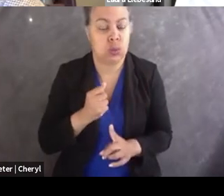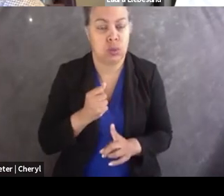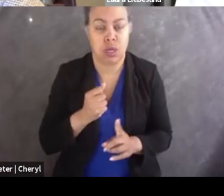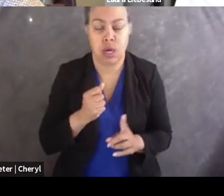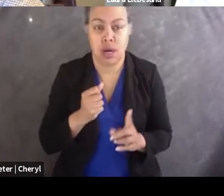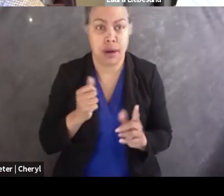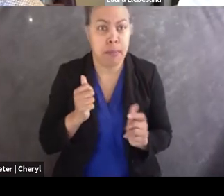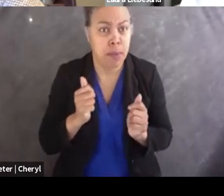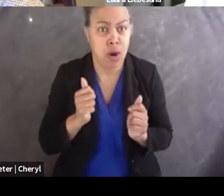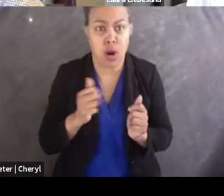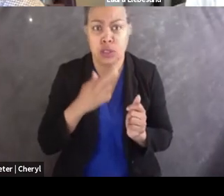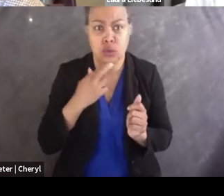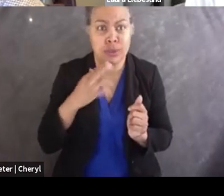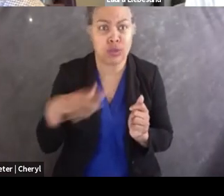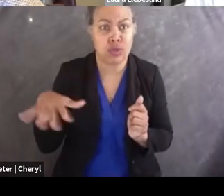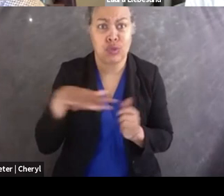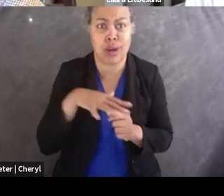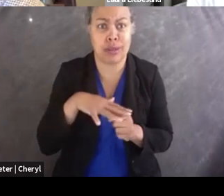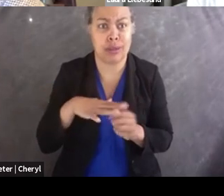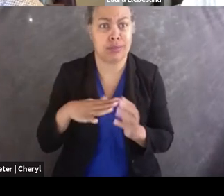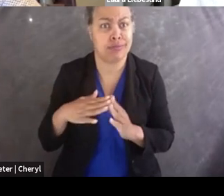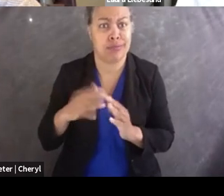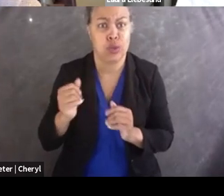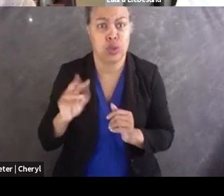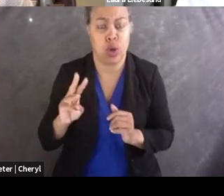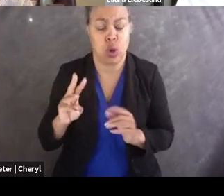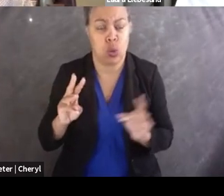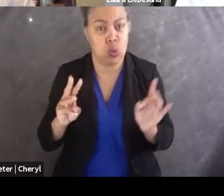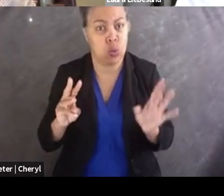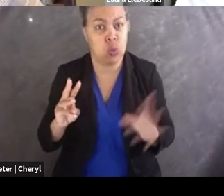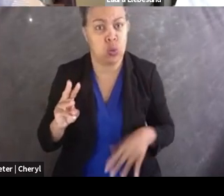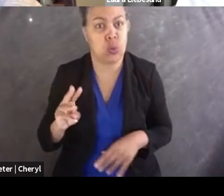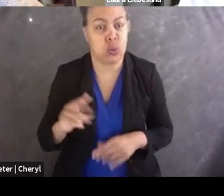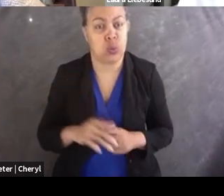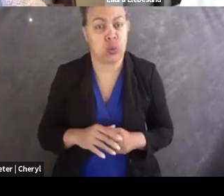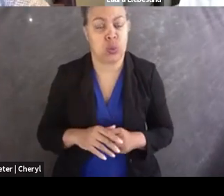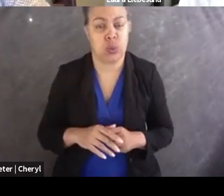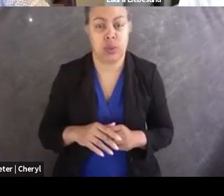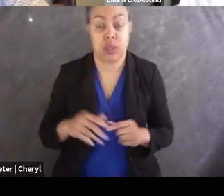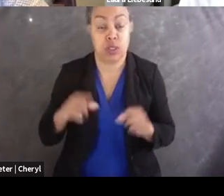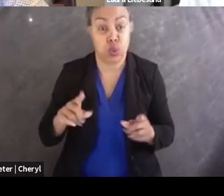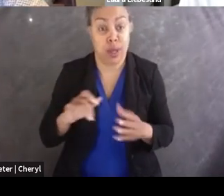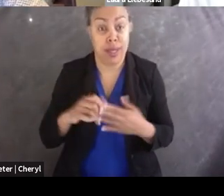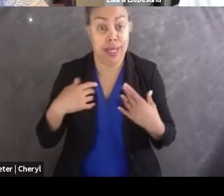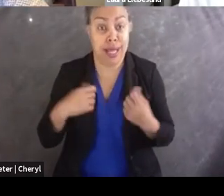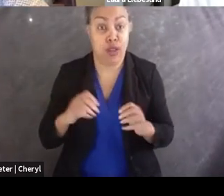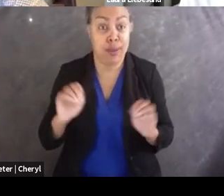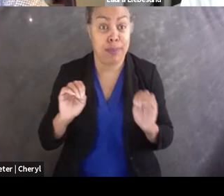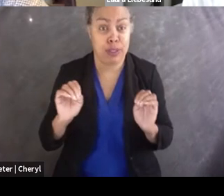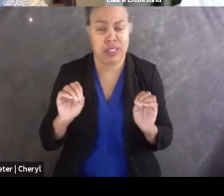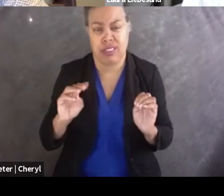Shaw. Over the course of the health emergency that started in March